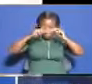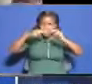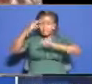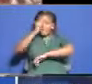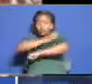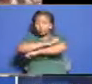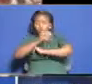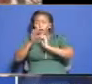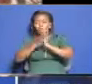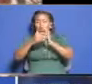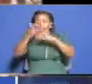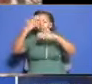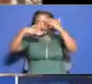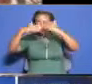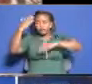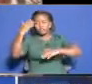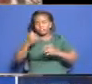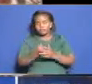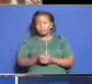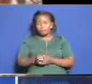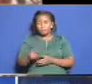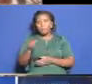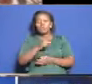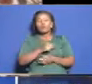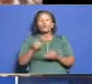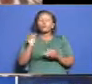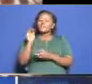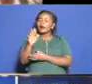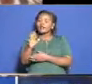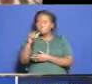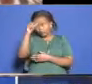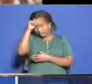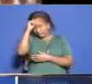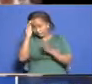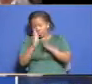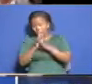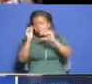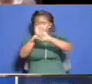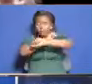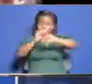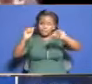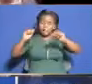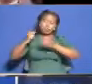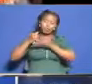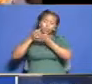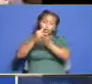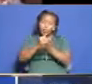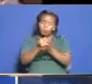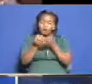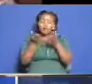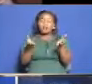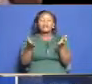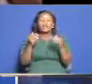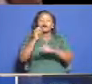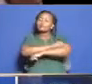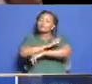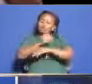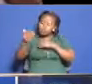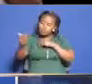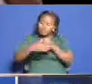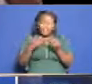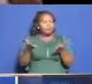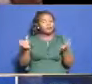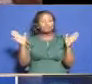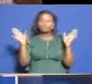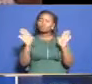university. Sisi tunataka usaidizi kutoka Uhuru Kenyatta, tusaidiwe. Shule yetu sasa inataka kufungwa,